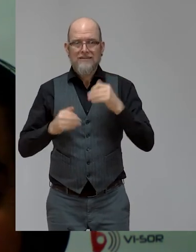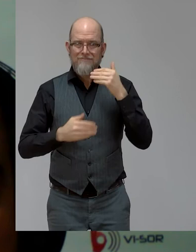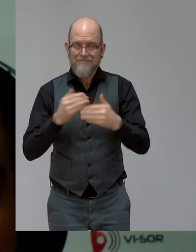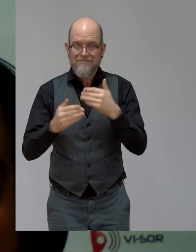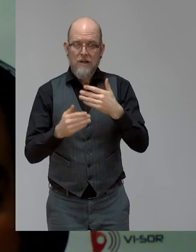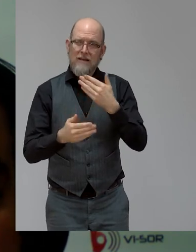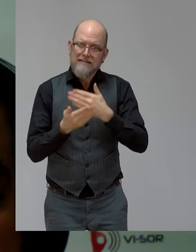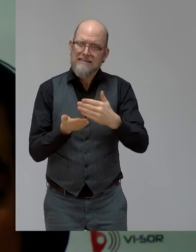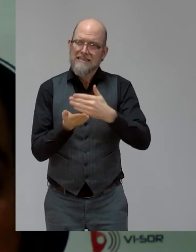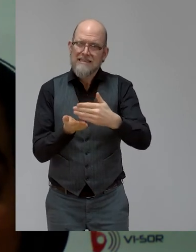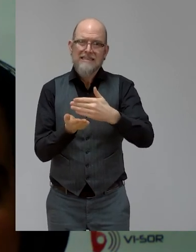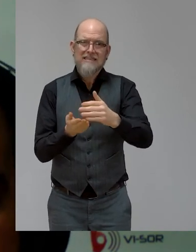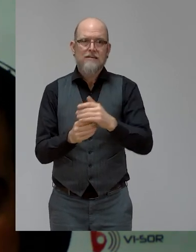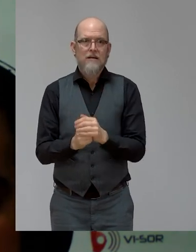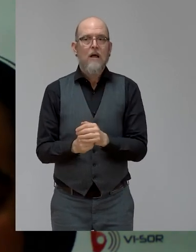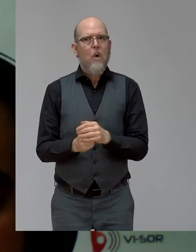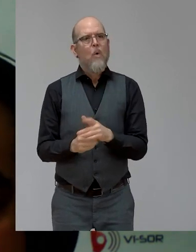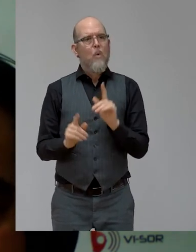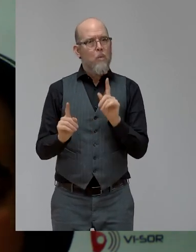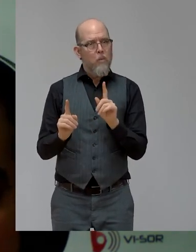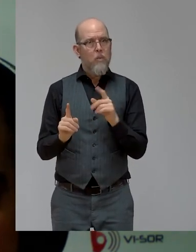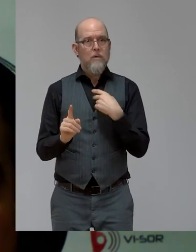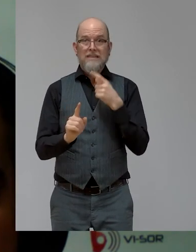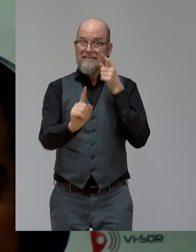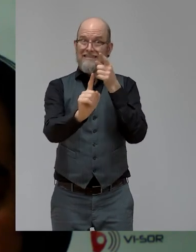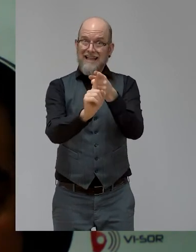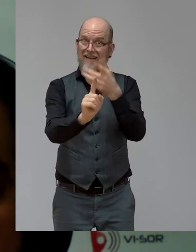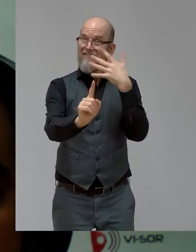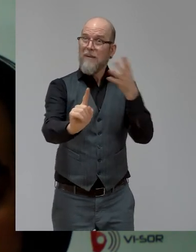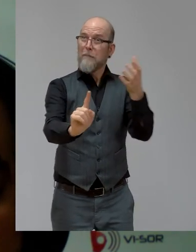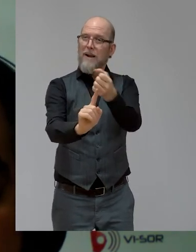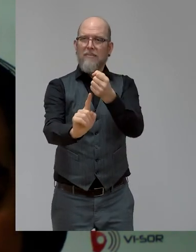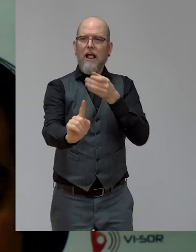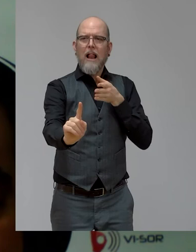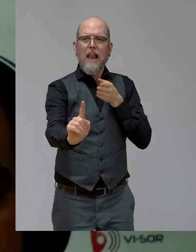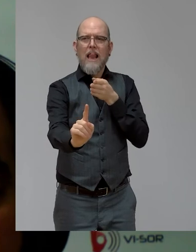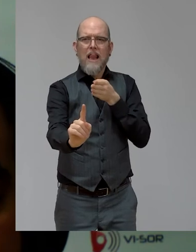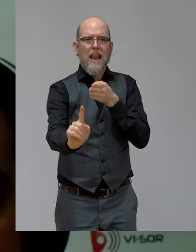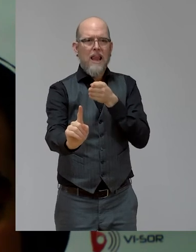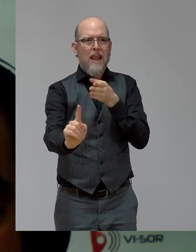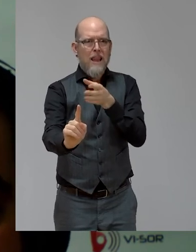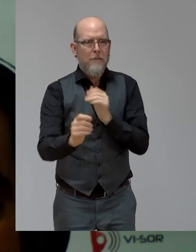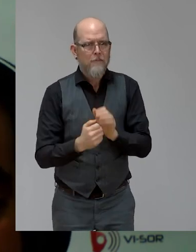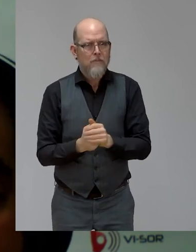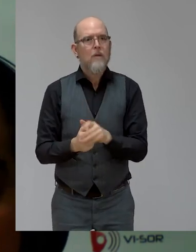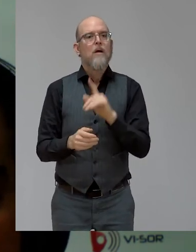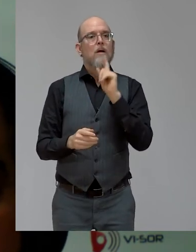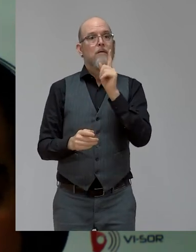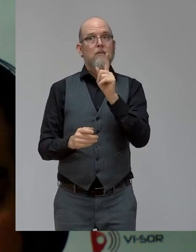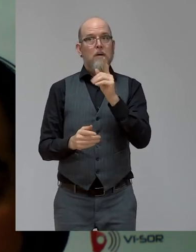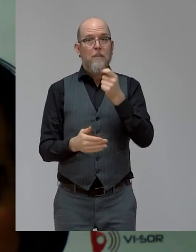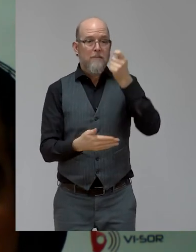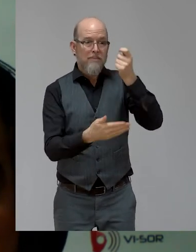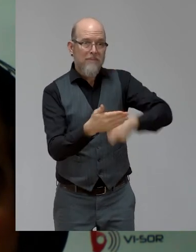Nevertheless, they are still far from meeting the objectives, since there are still no clear sanctions or fines for